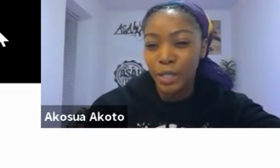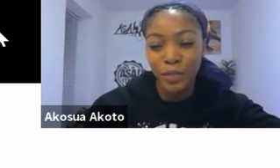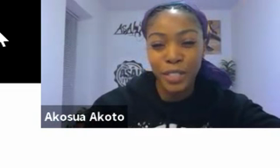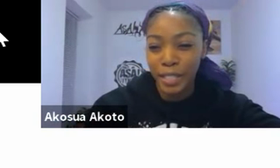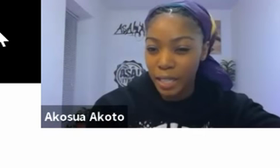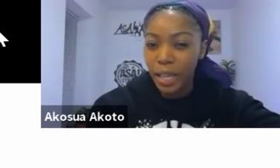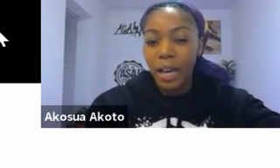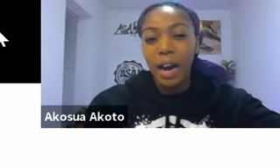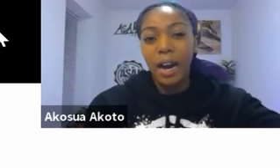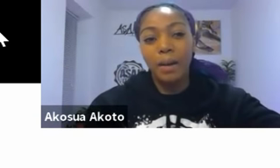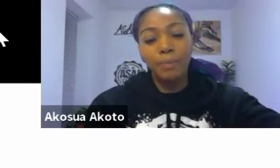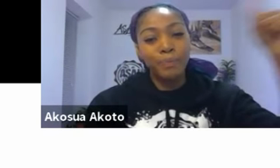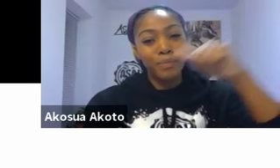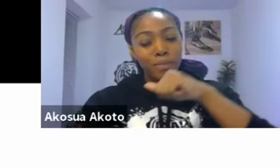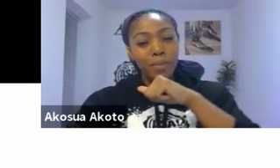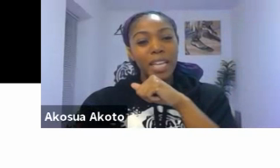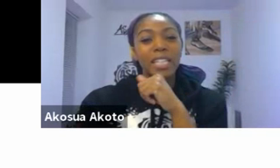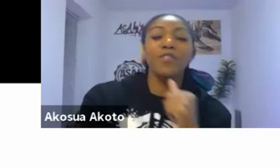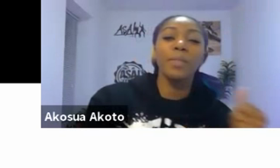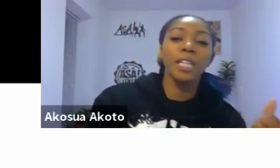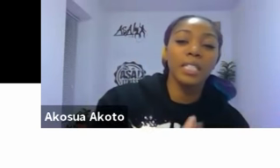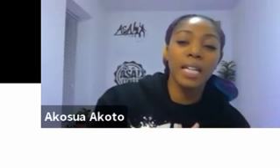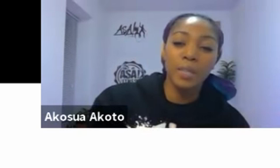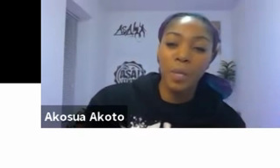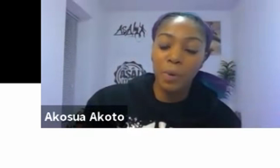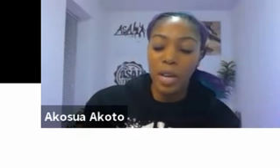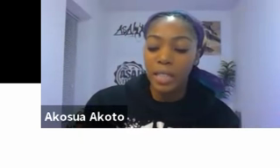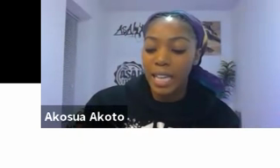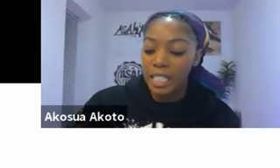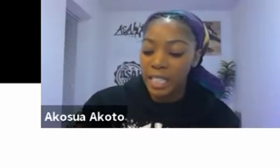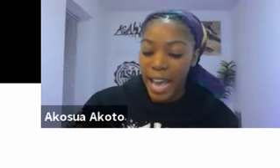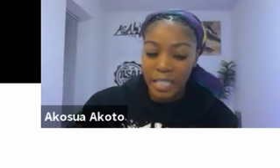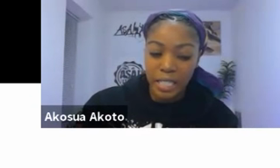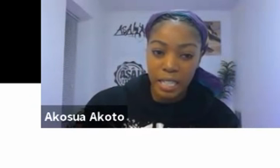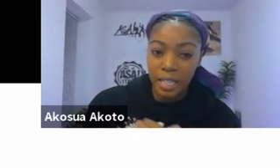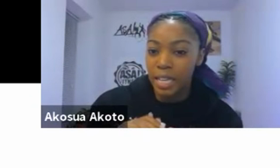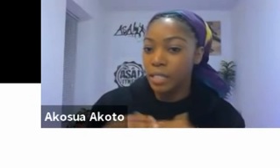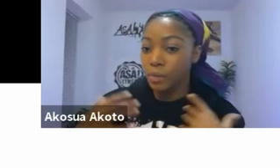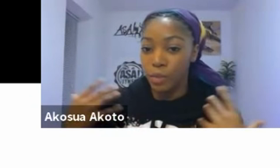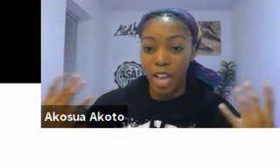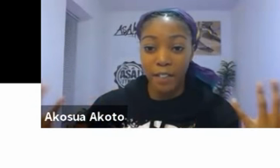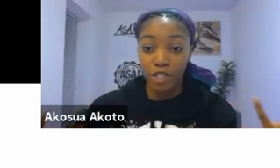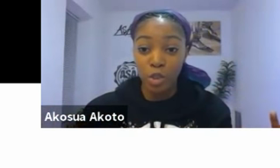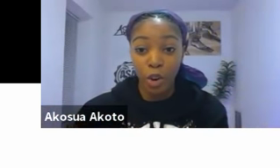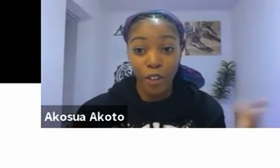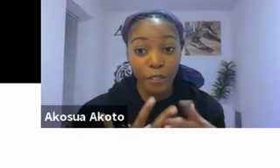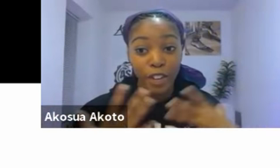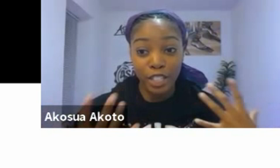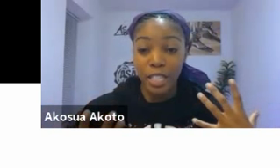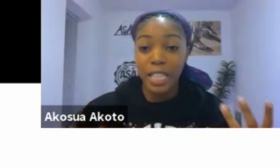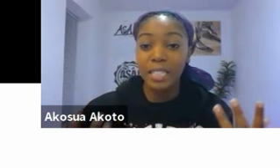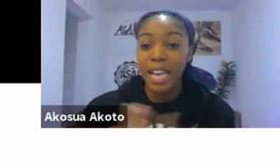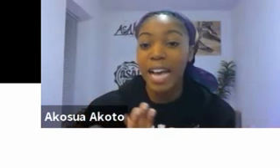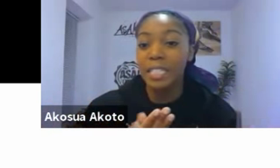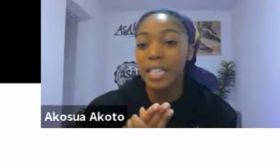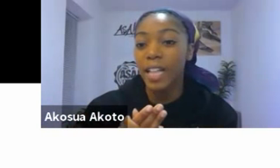recognize it, you've seen it. It's from the Ashanti people, and legend has it, again, you have the story